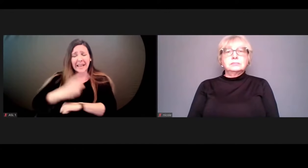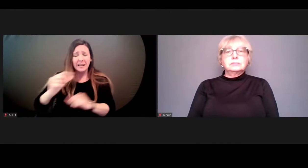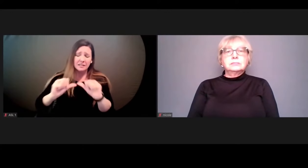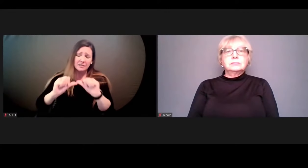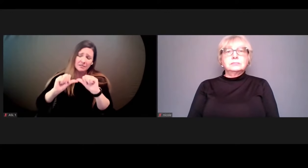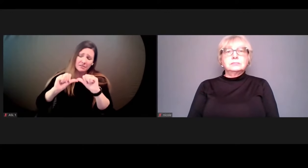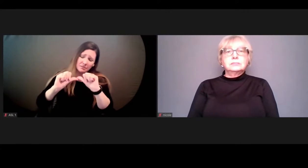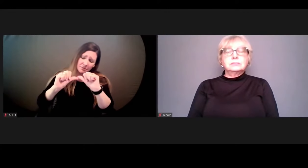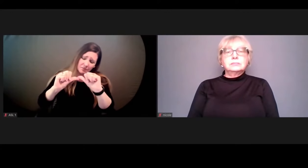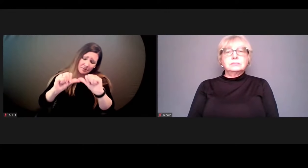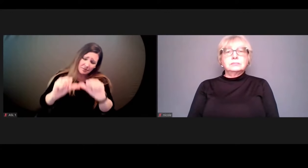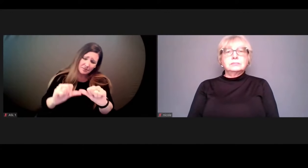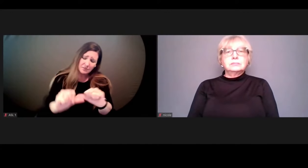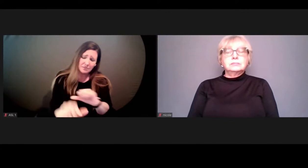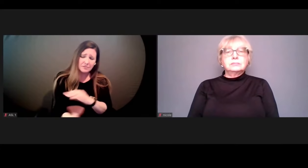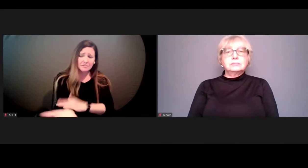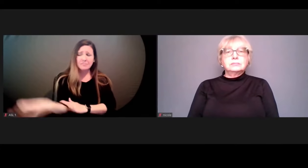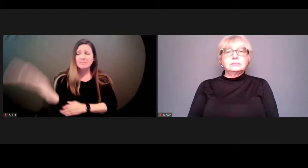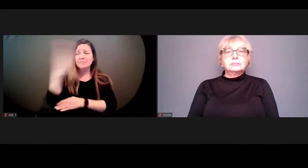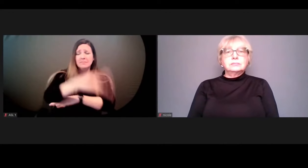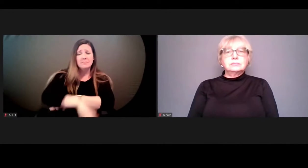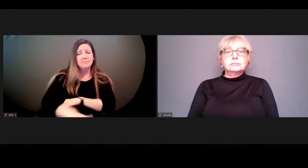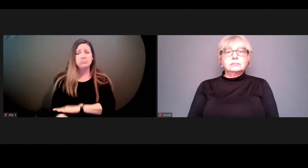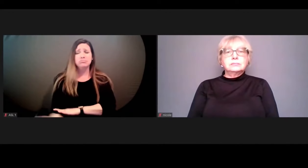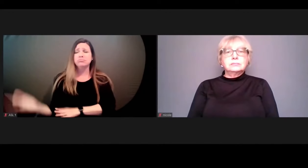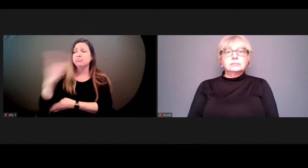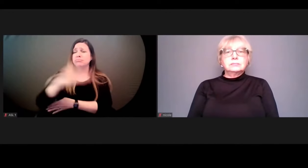nonstop, early day, late night, all day.